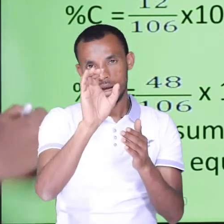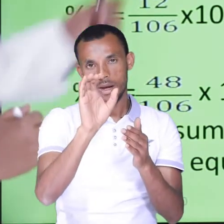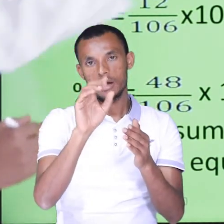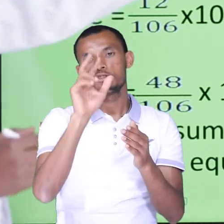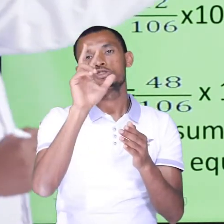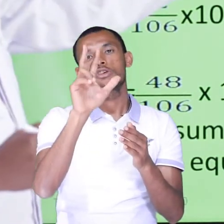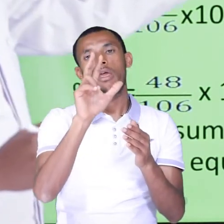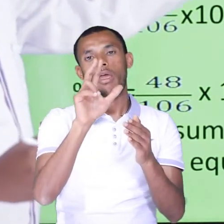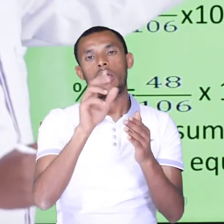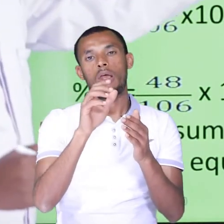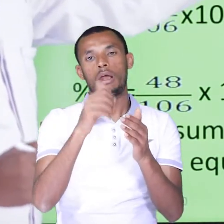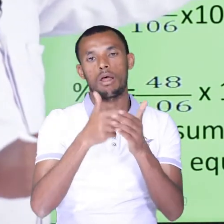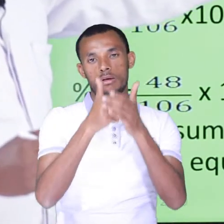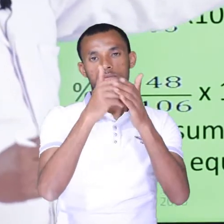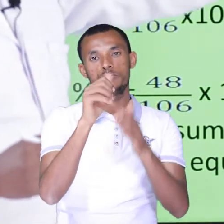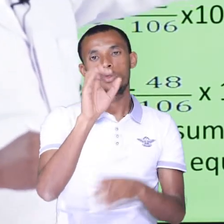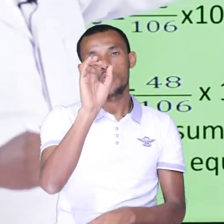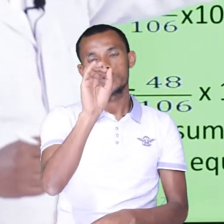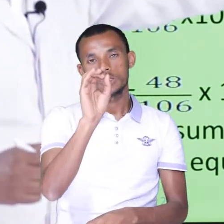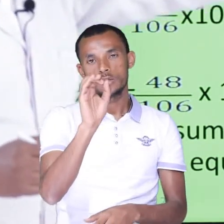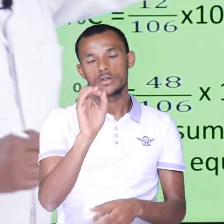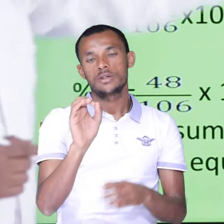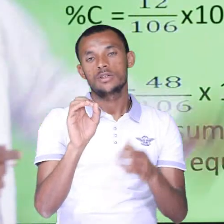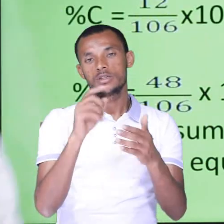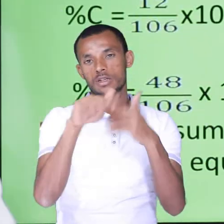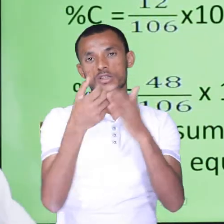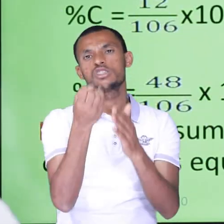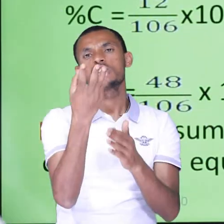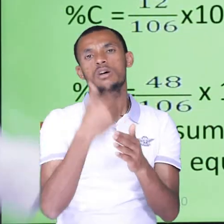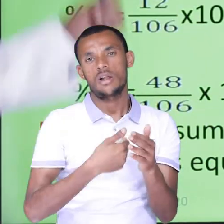oxygen. So the elements are sodium, carbon, oxygen.